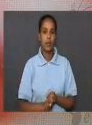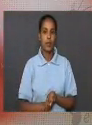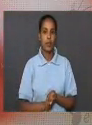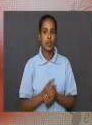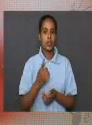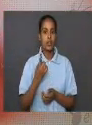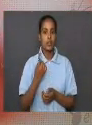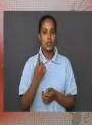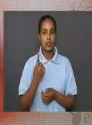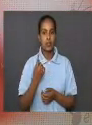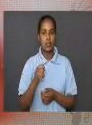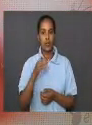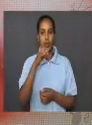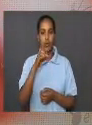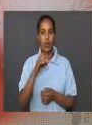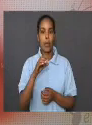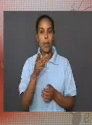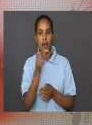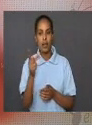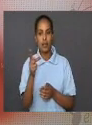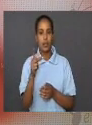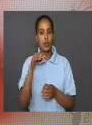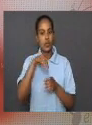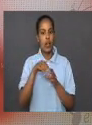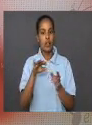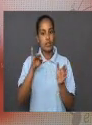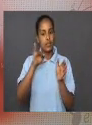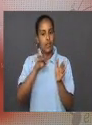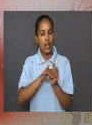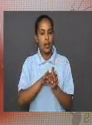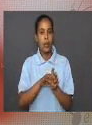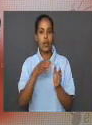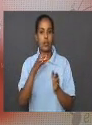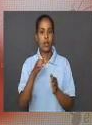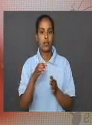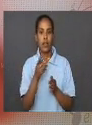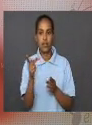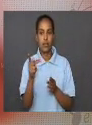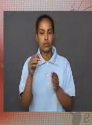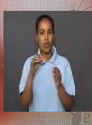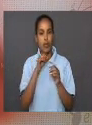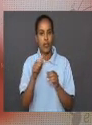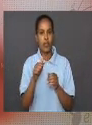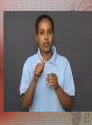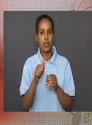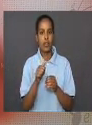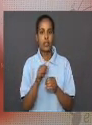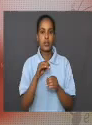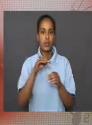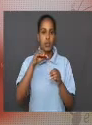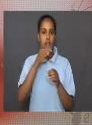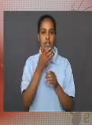The solute particles, which are the salt particles, do not fit into the